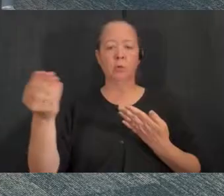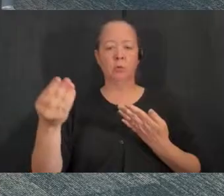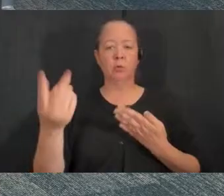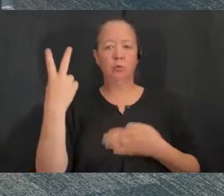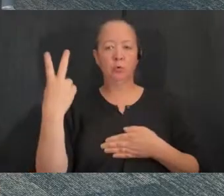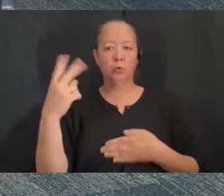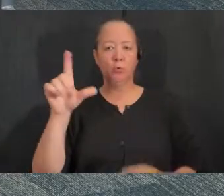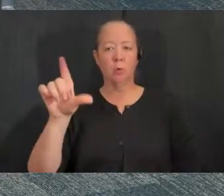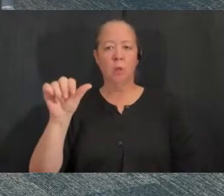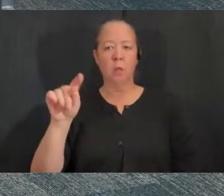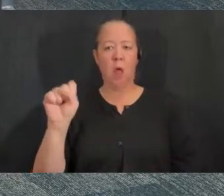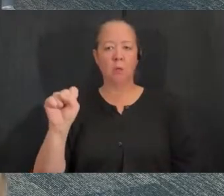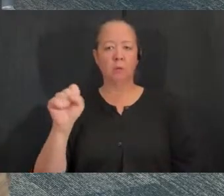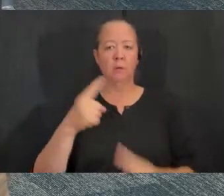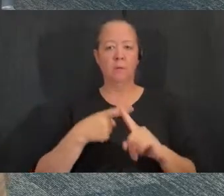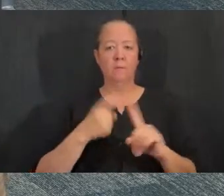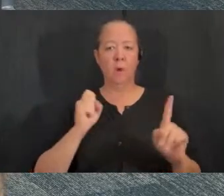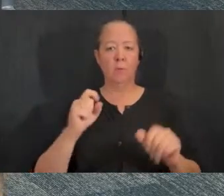Gabriel?